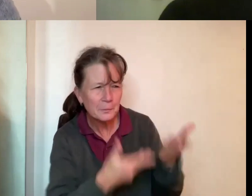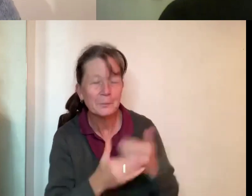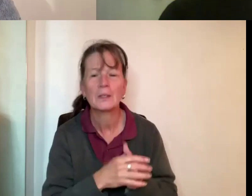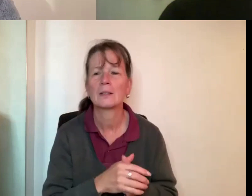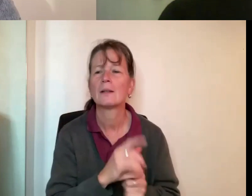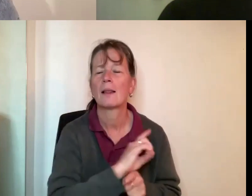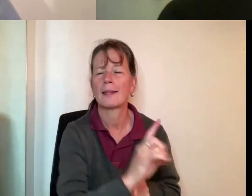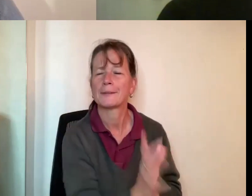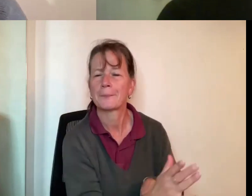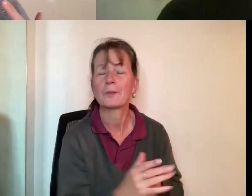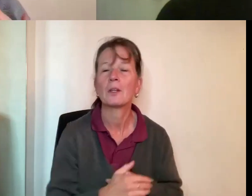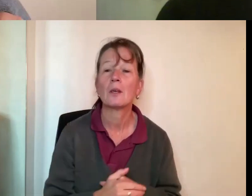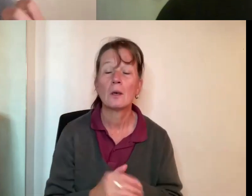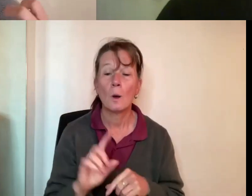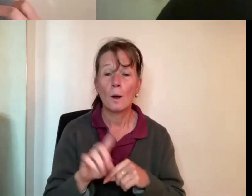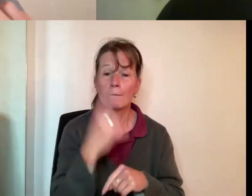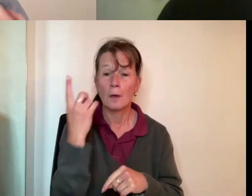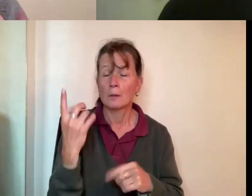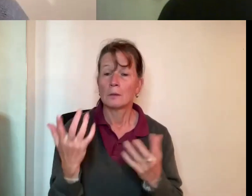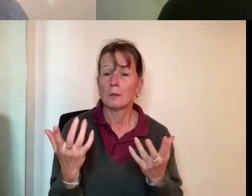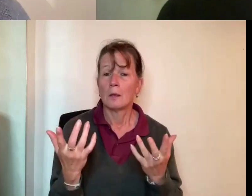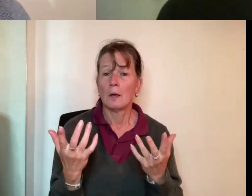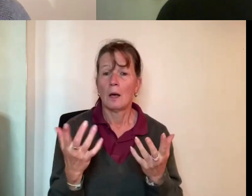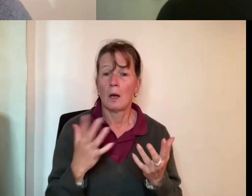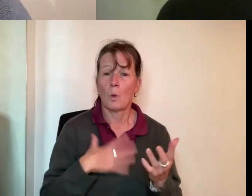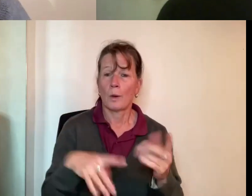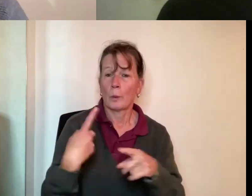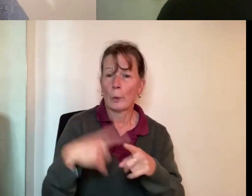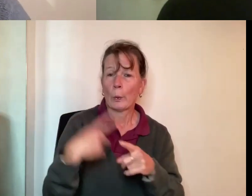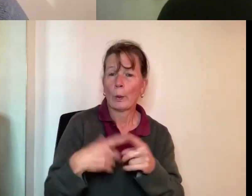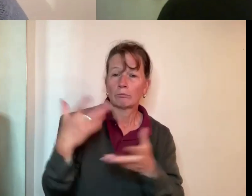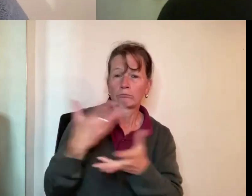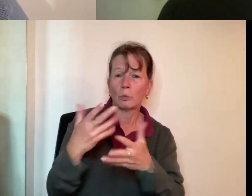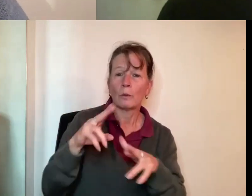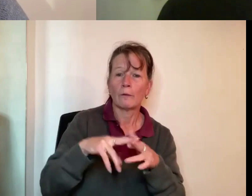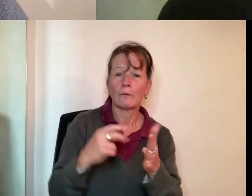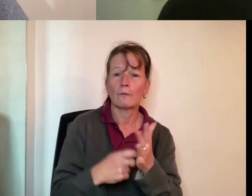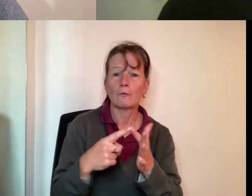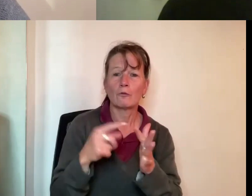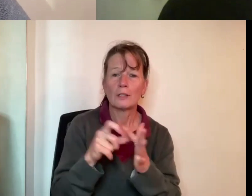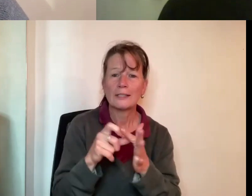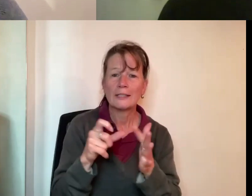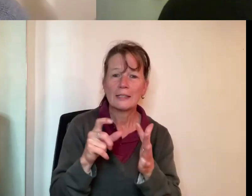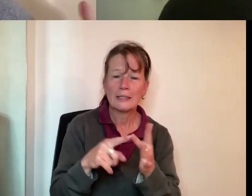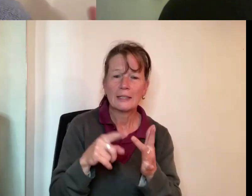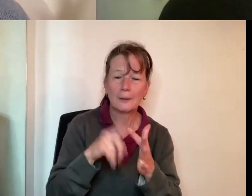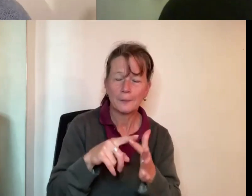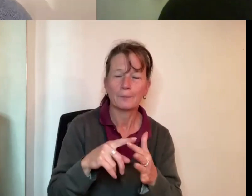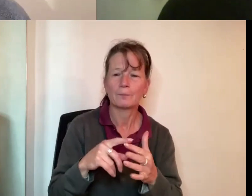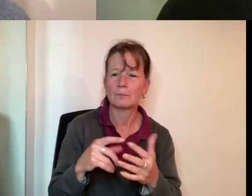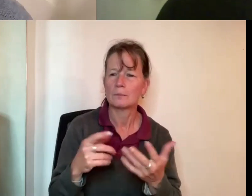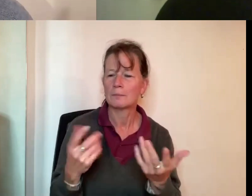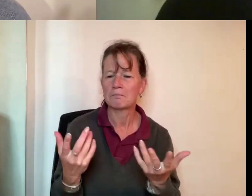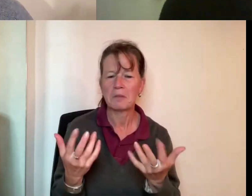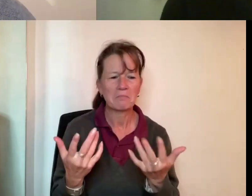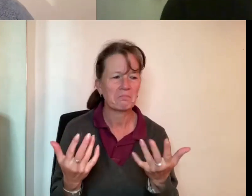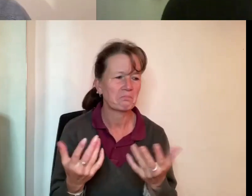But first of all, I want to have a quick chat with Freddie about some of the kind